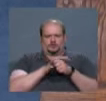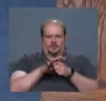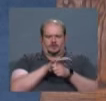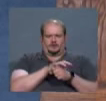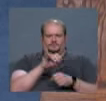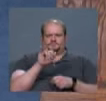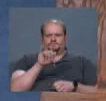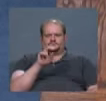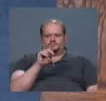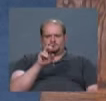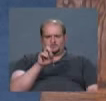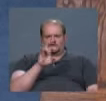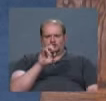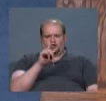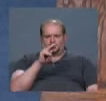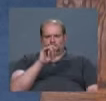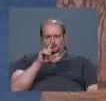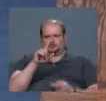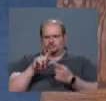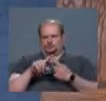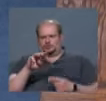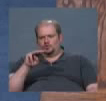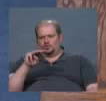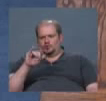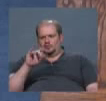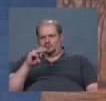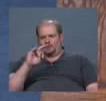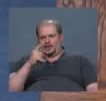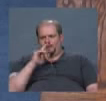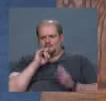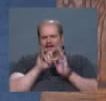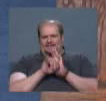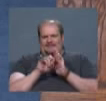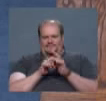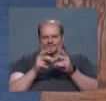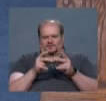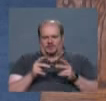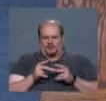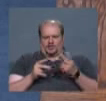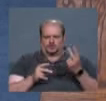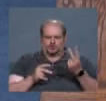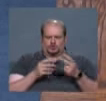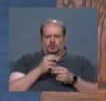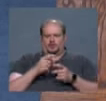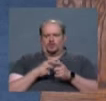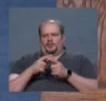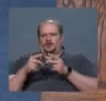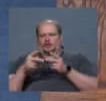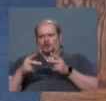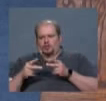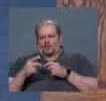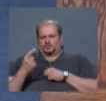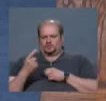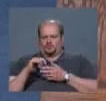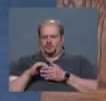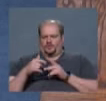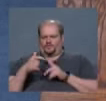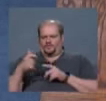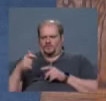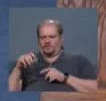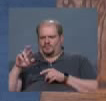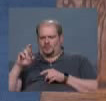from industrial to mining, that's identified as location 2. And location 1 is